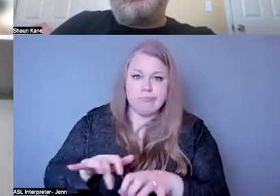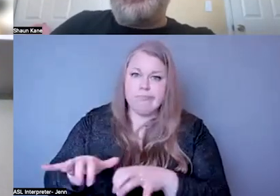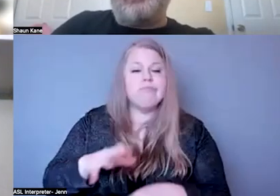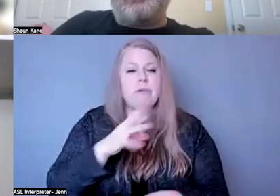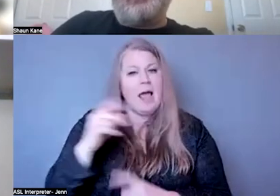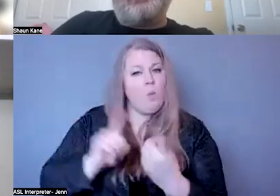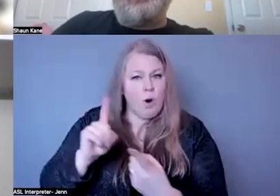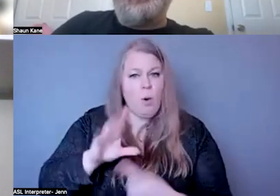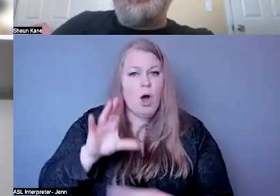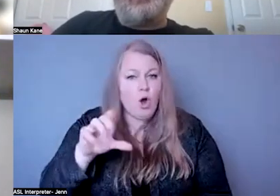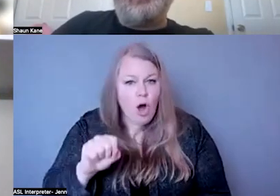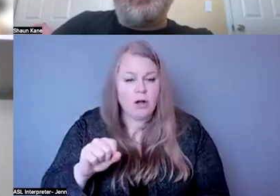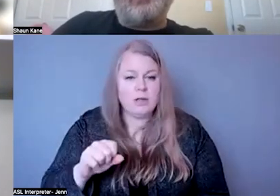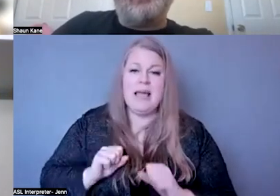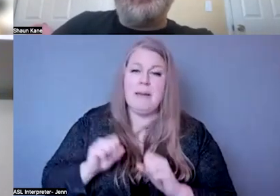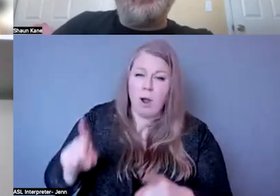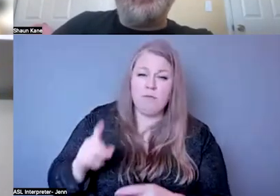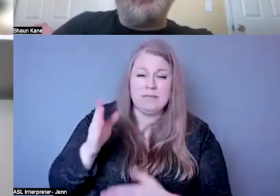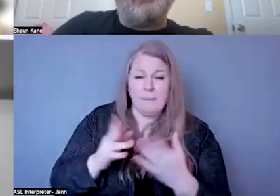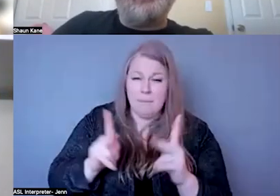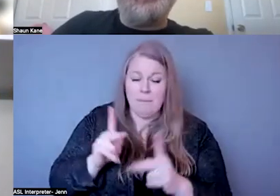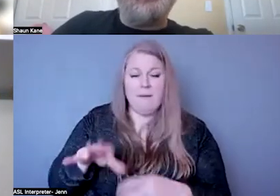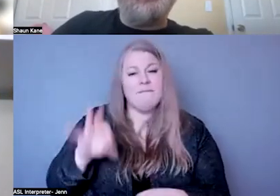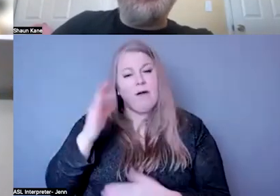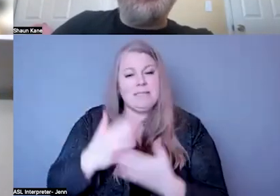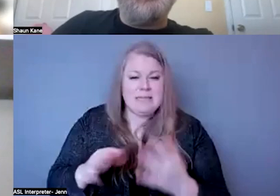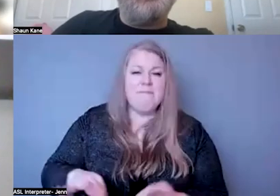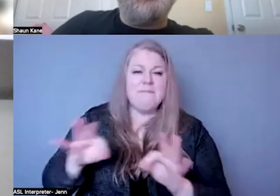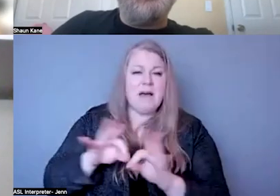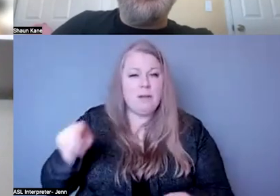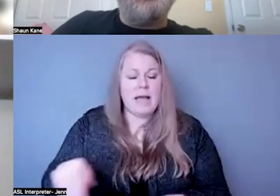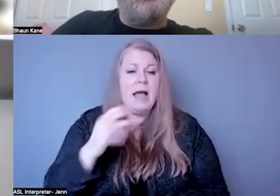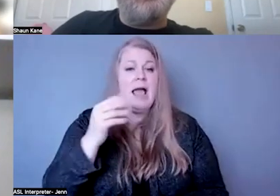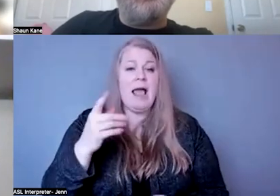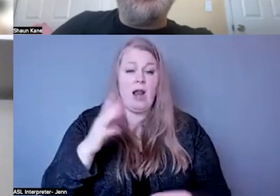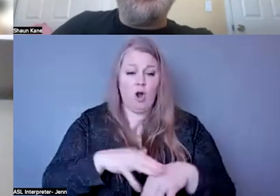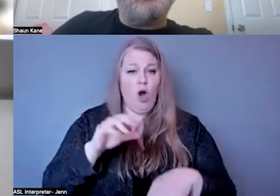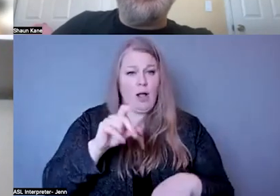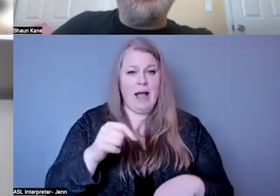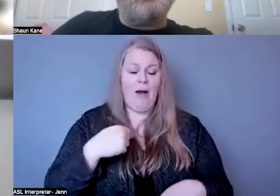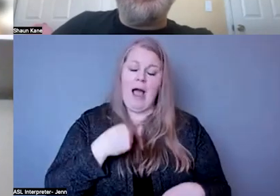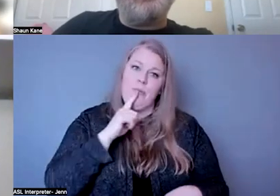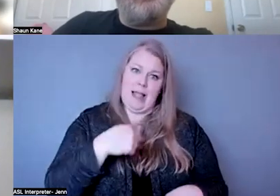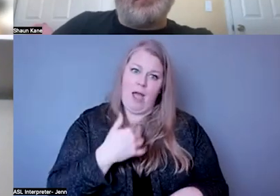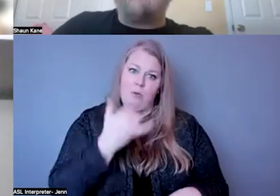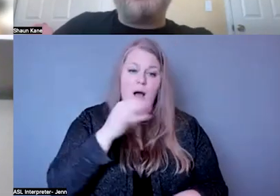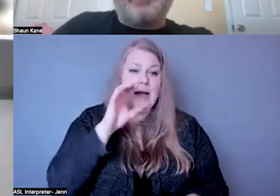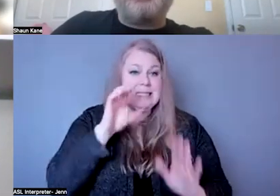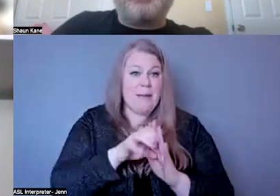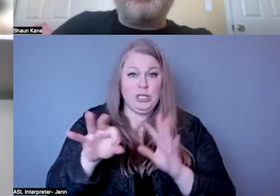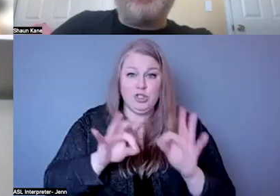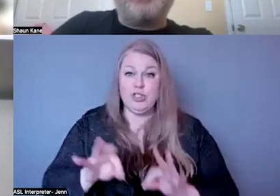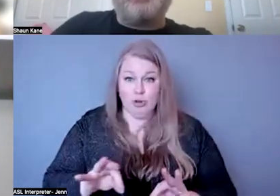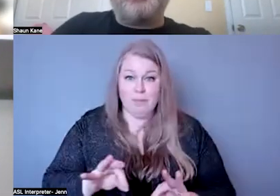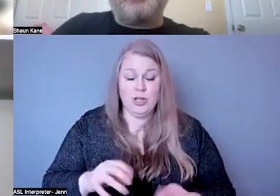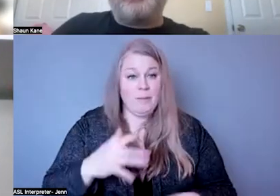one-on-one calls, kind of impromptu. So people have started to find value. And then the other thing, a call I totally got wrong was image description. And so especially